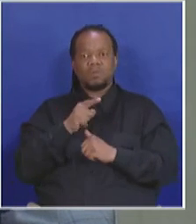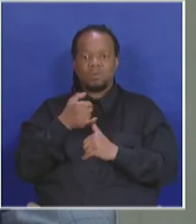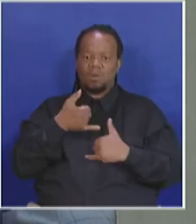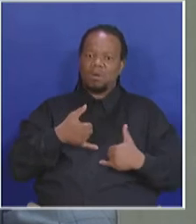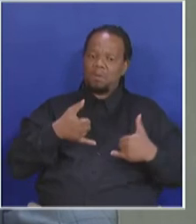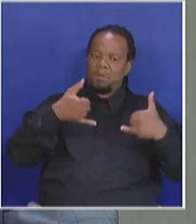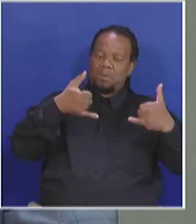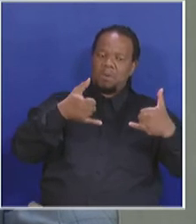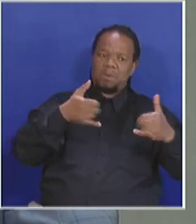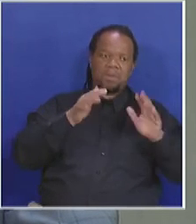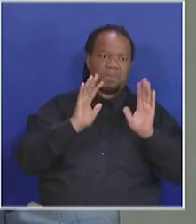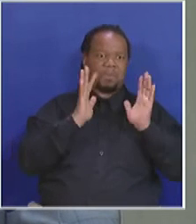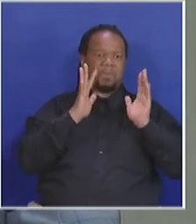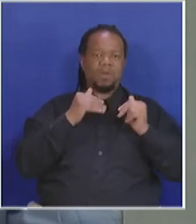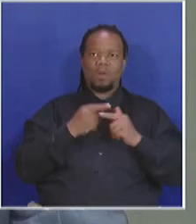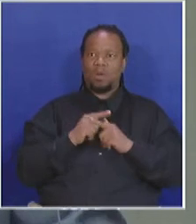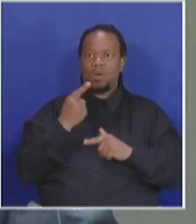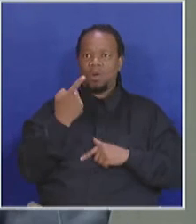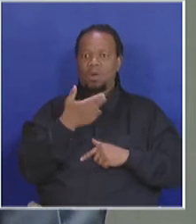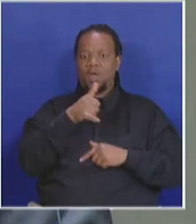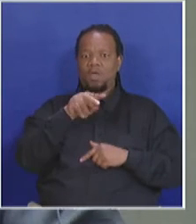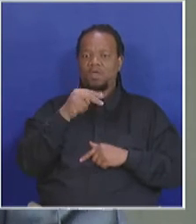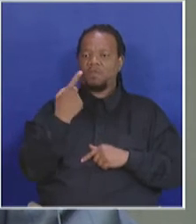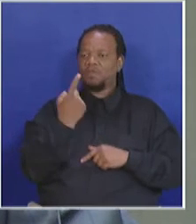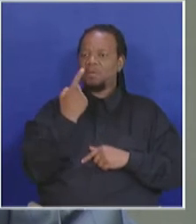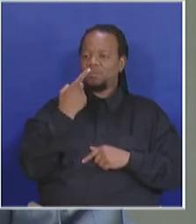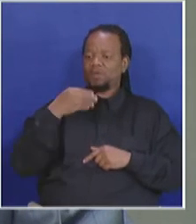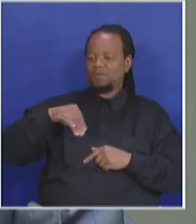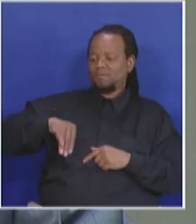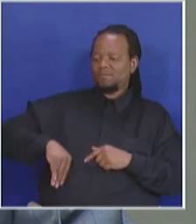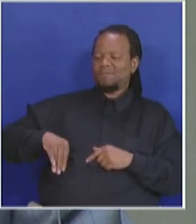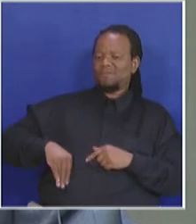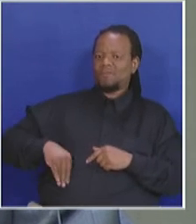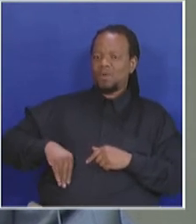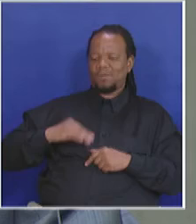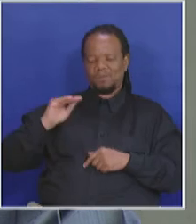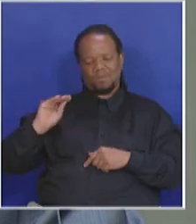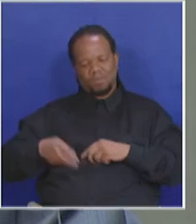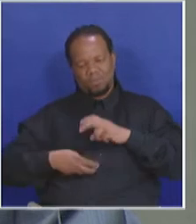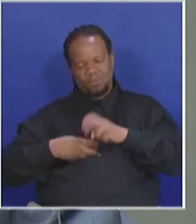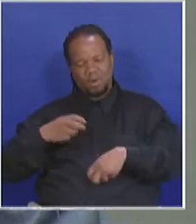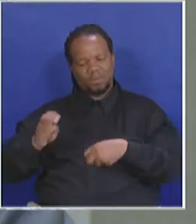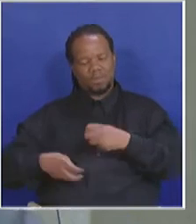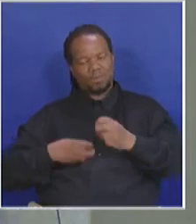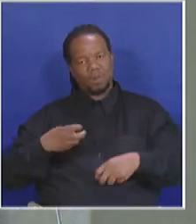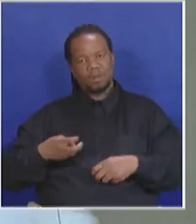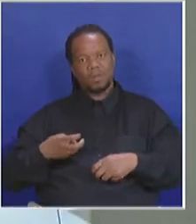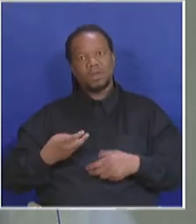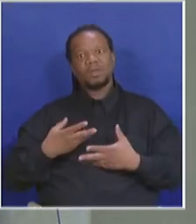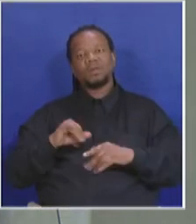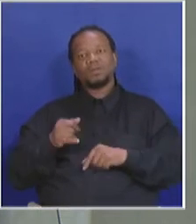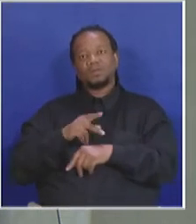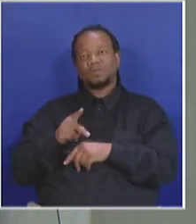enrich ourselves as the ANC has done through their countless corrupt schemes disguised through